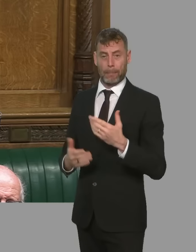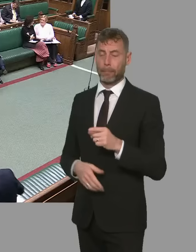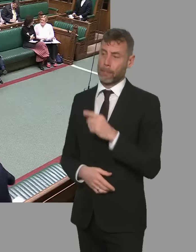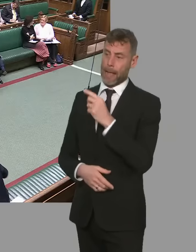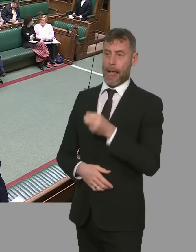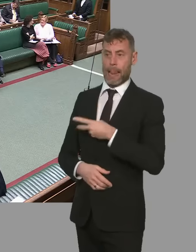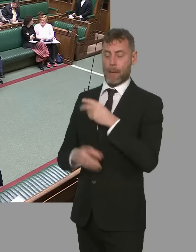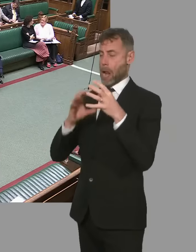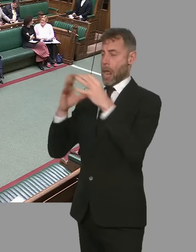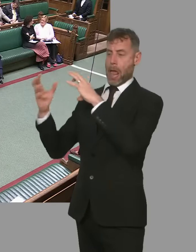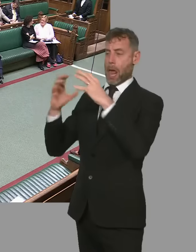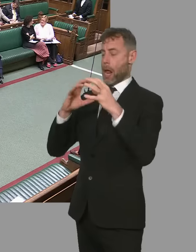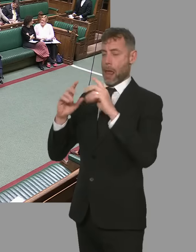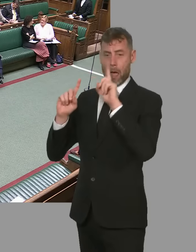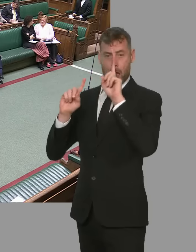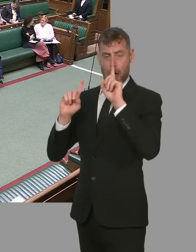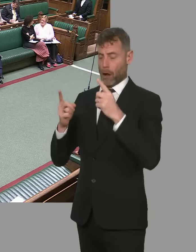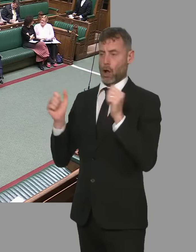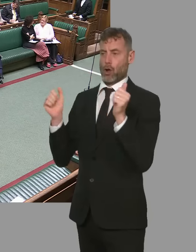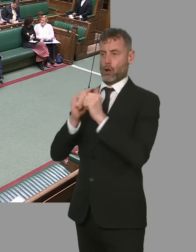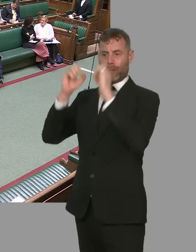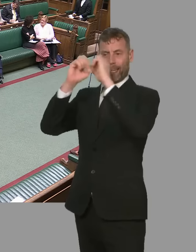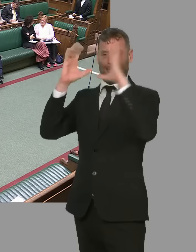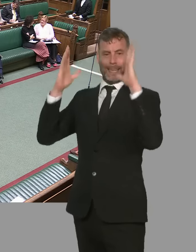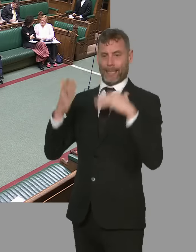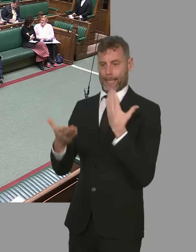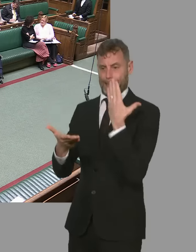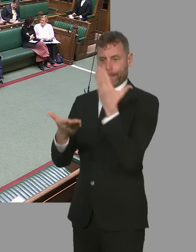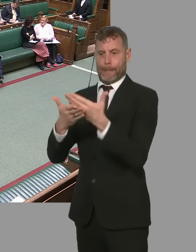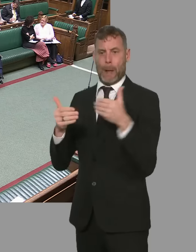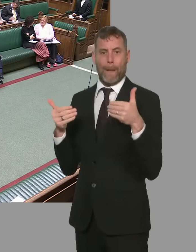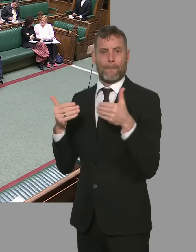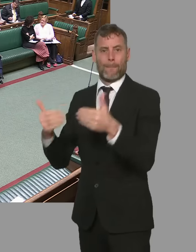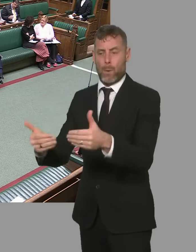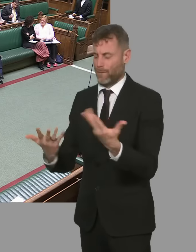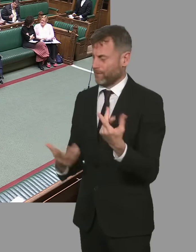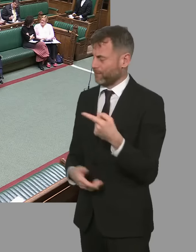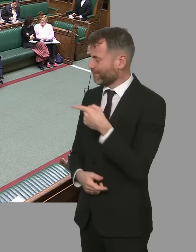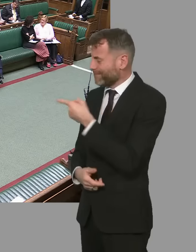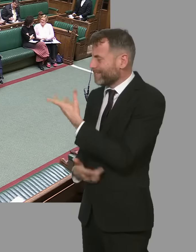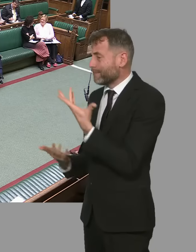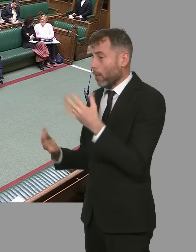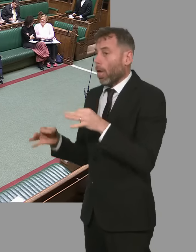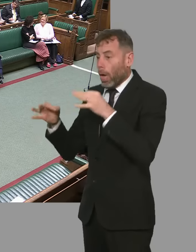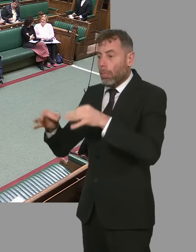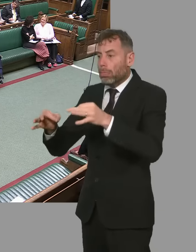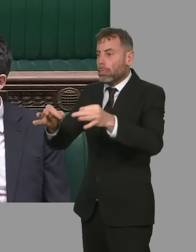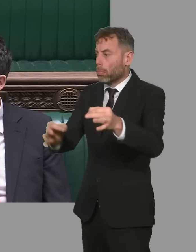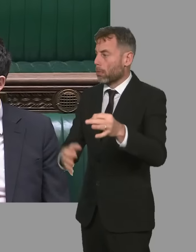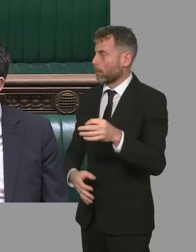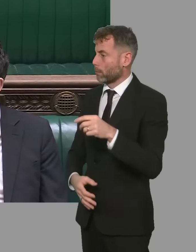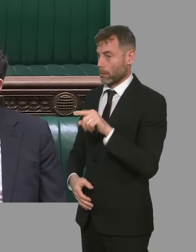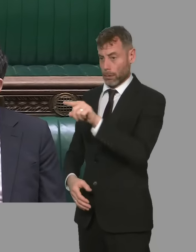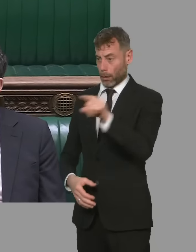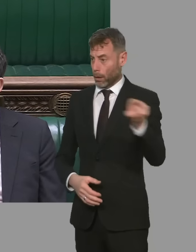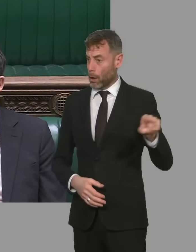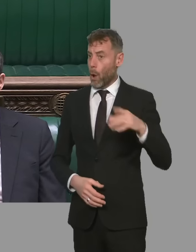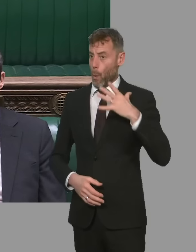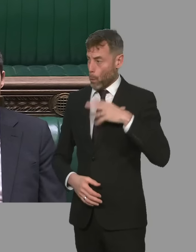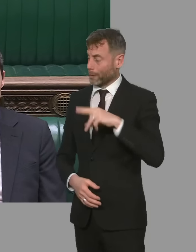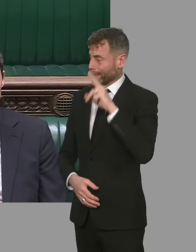progress? Well, I say very simply that the government is keen to progress this. It is a very complex, as